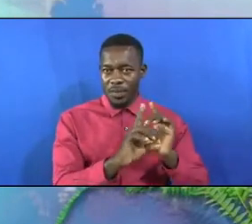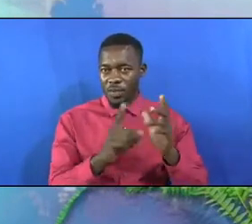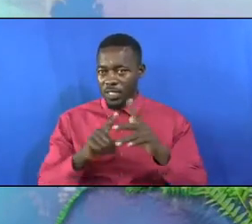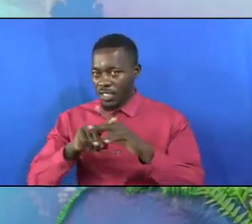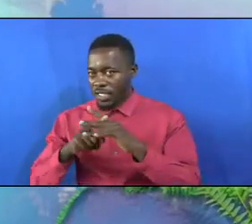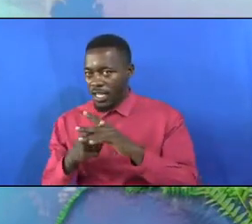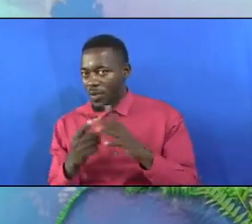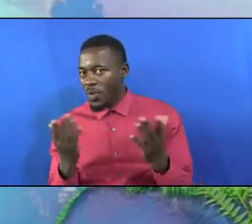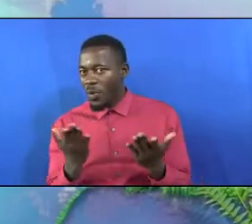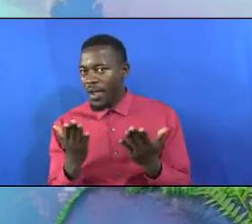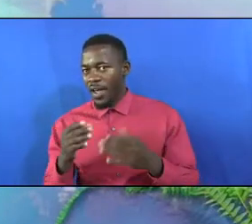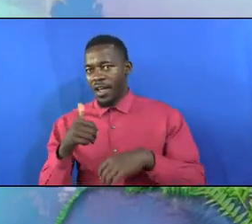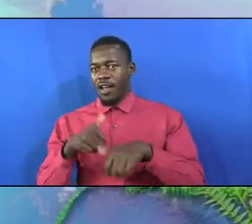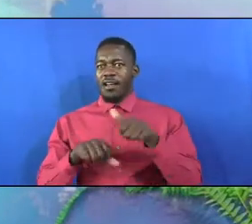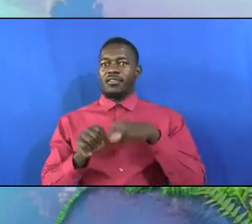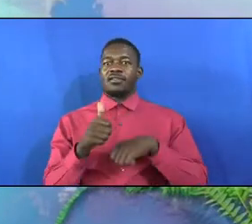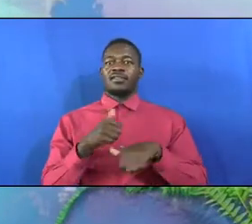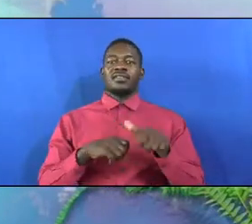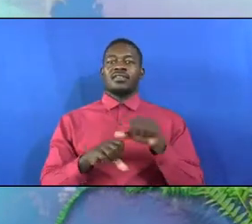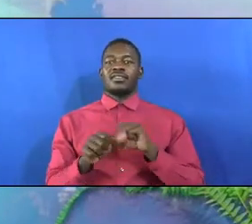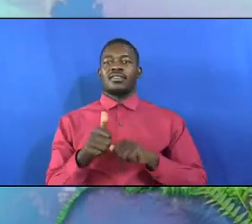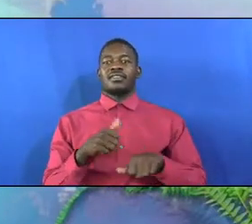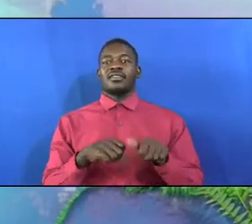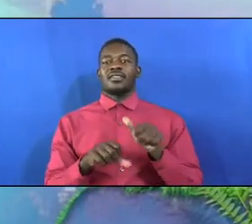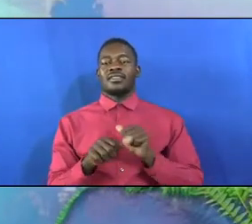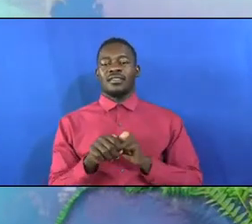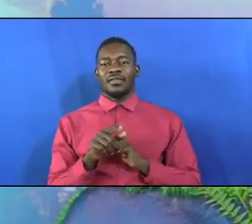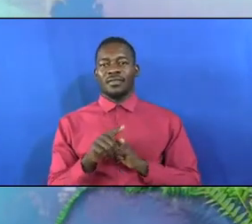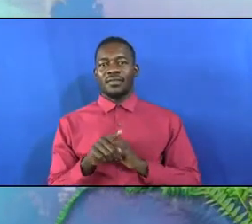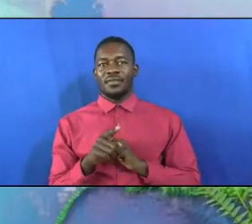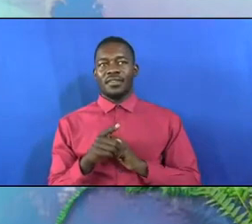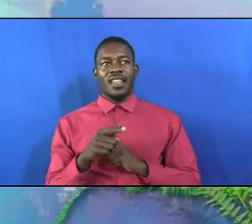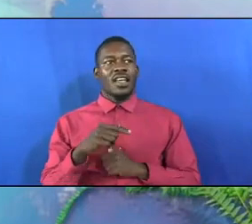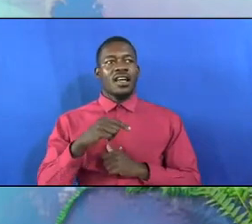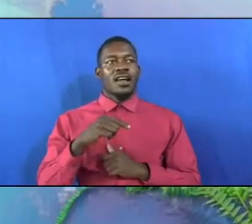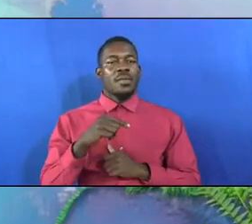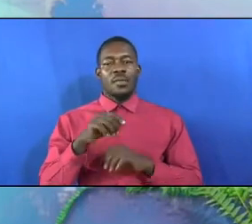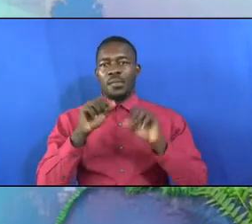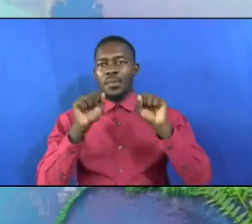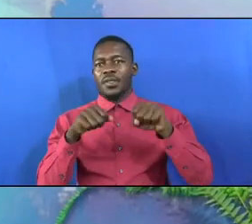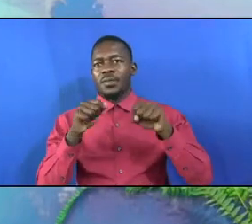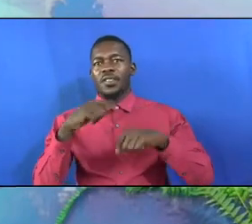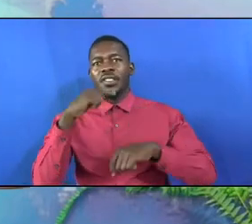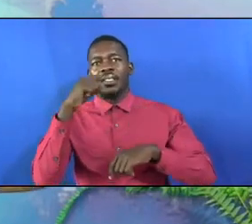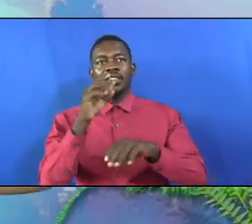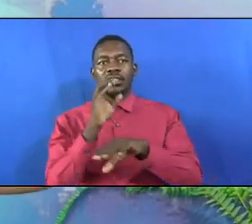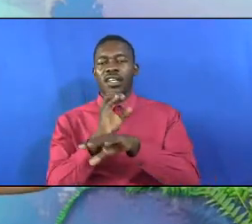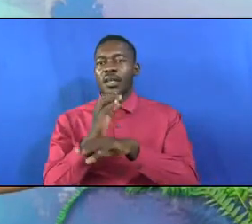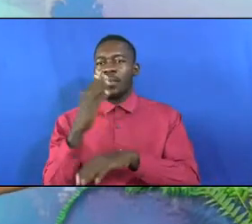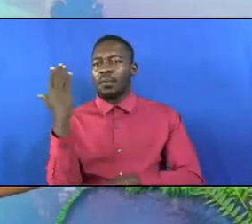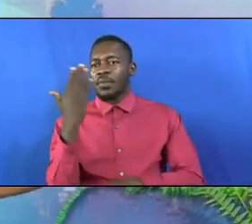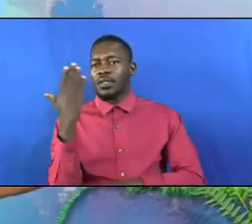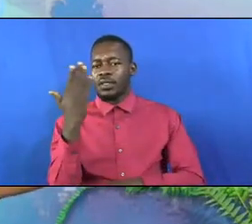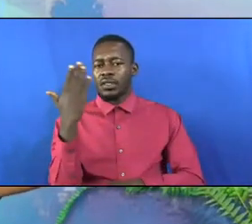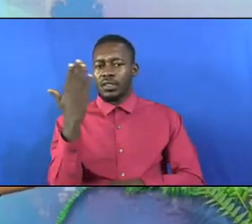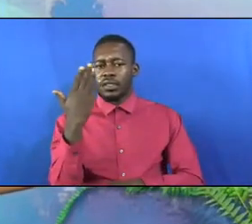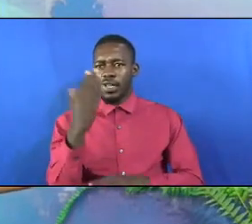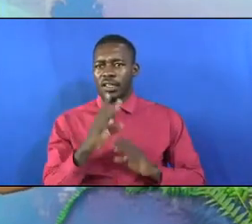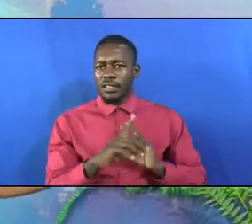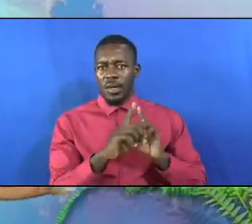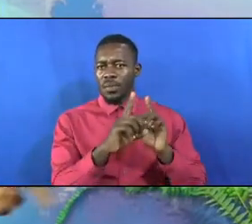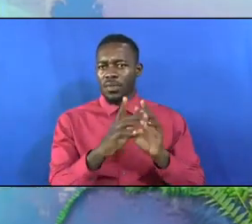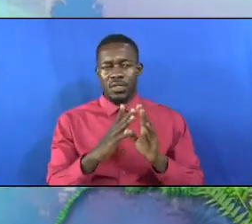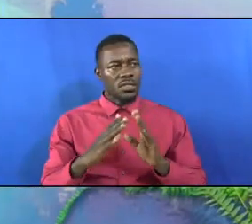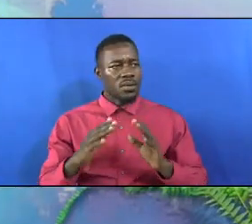starting in the book of Acts. And I want to tell you, church, the preaching of the apostles was such powerful. It